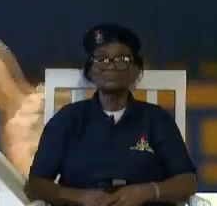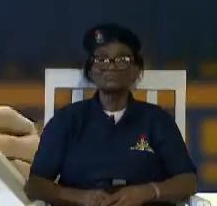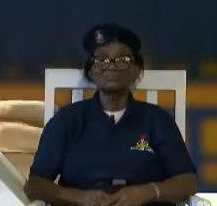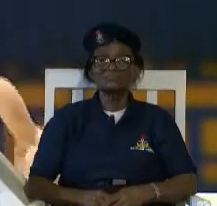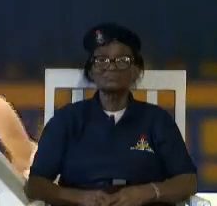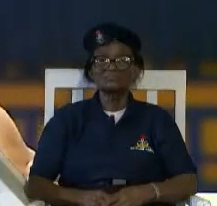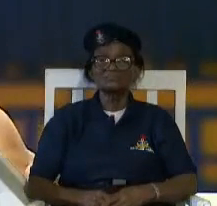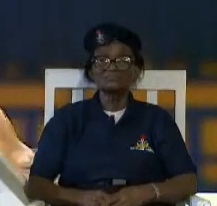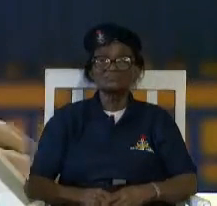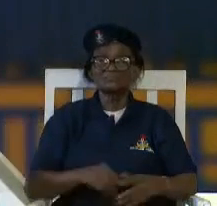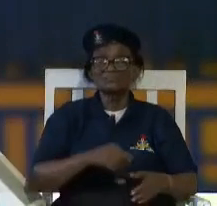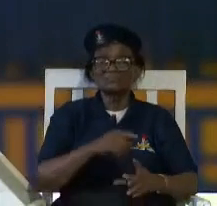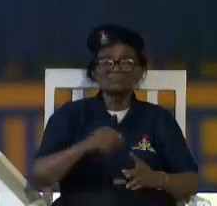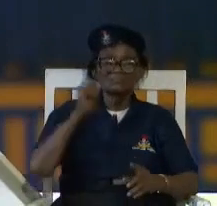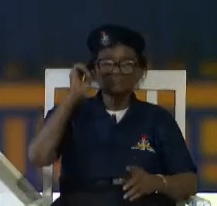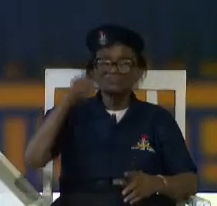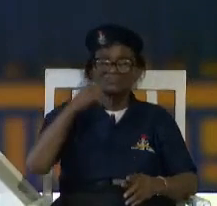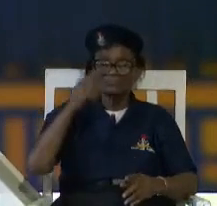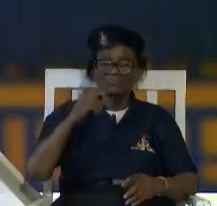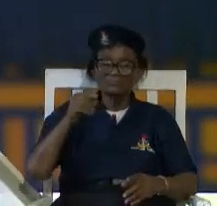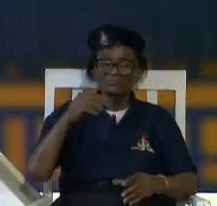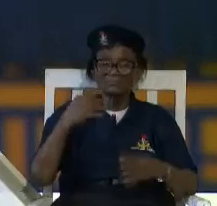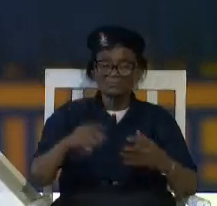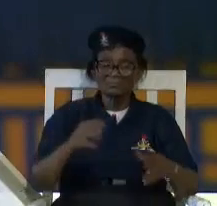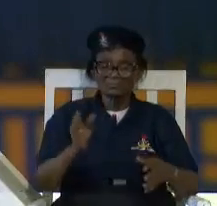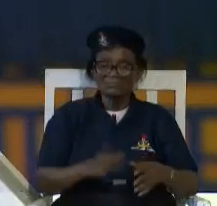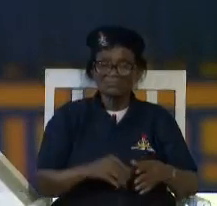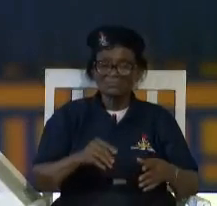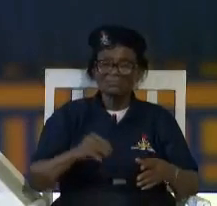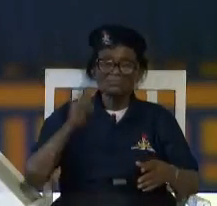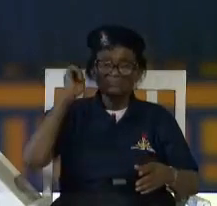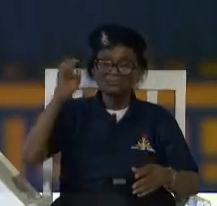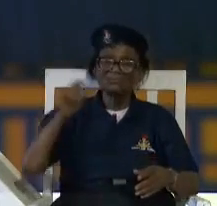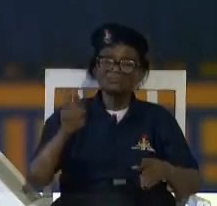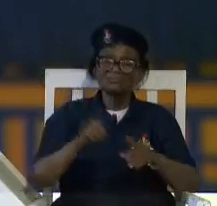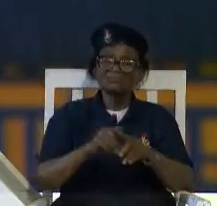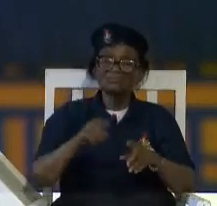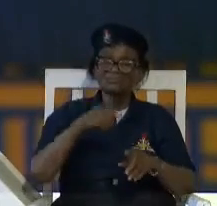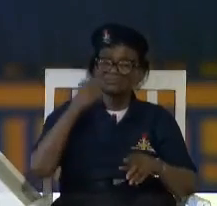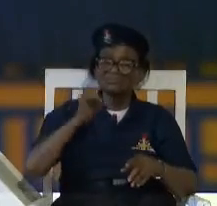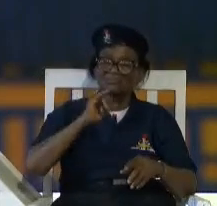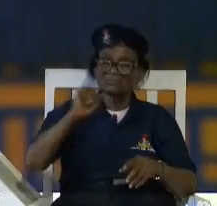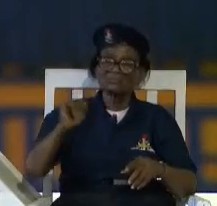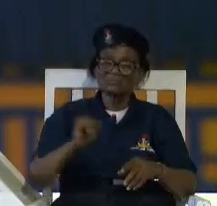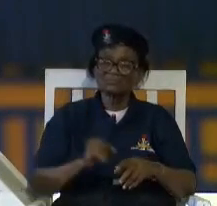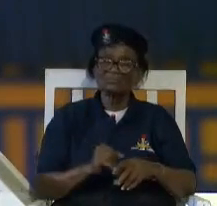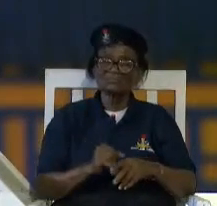But you know, when he says clap your hands, he's also saying,